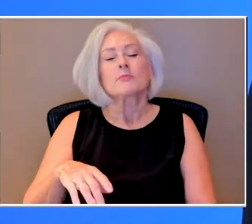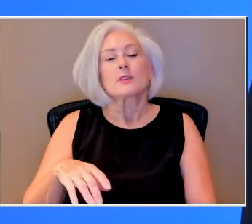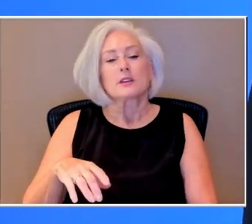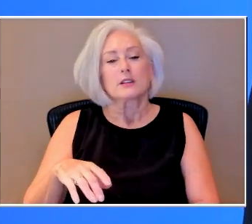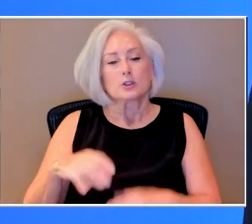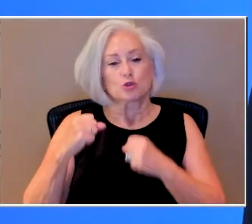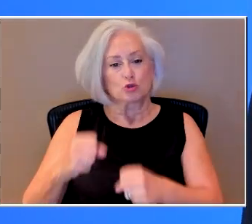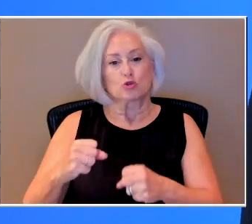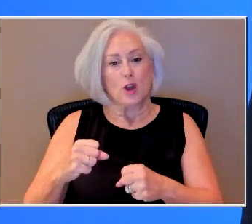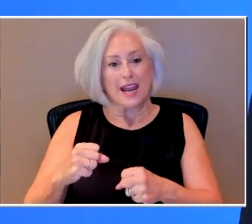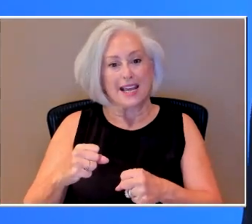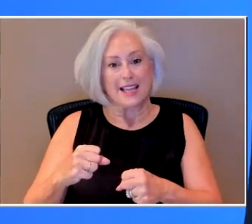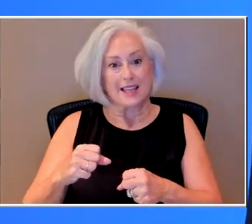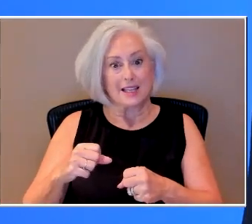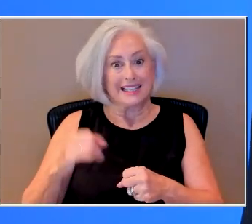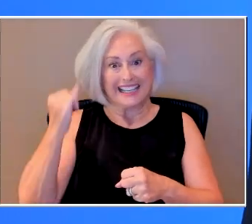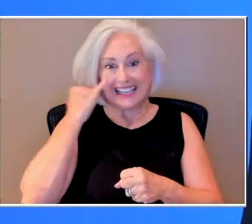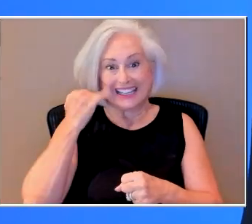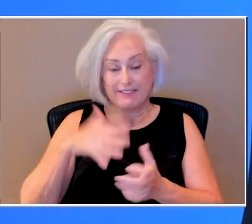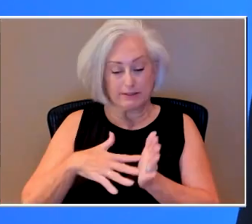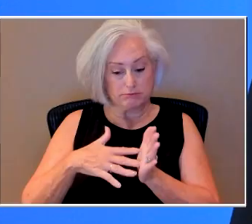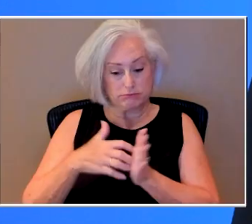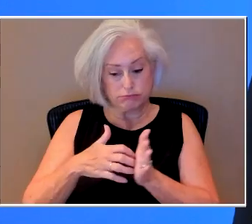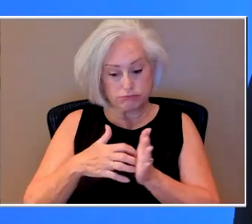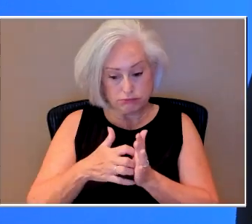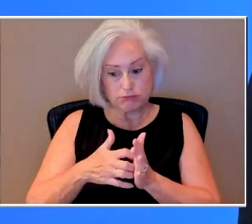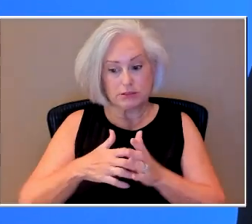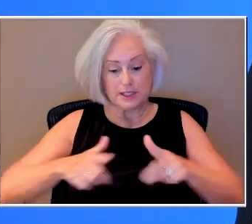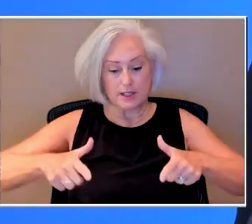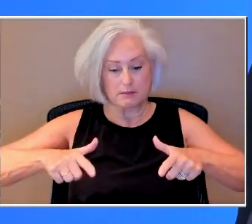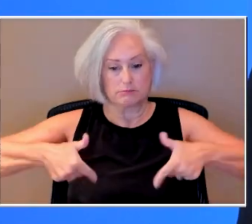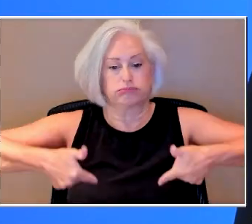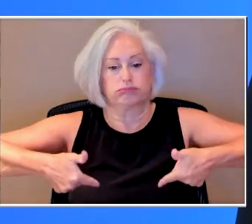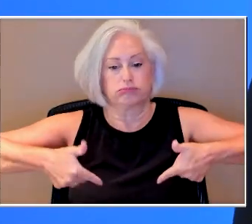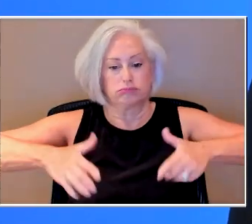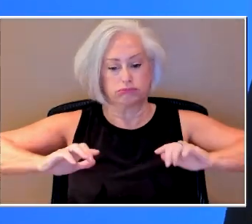athlete's chances of having a knee injury or ankle injury. Helping